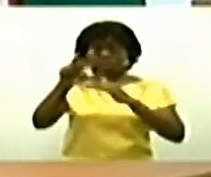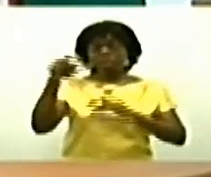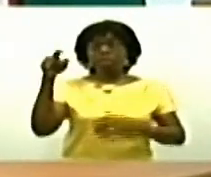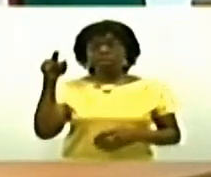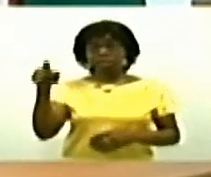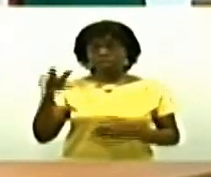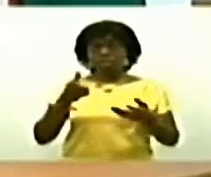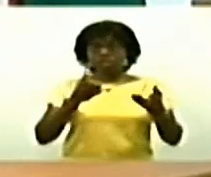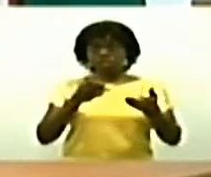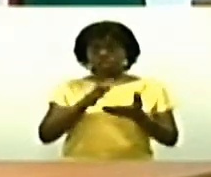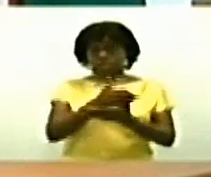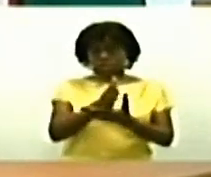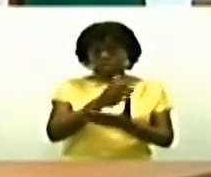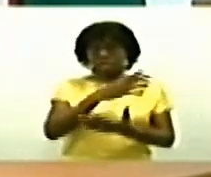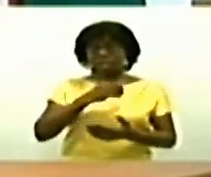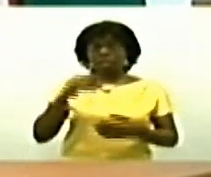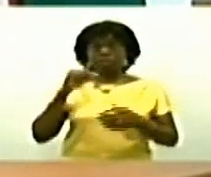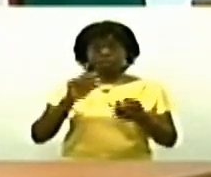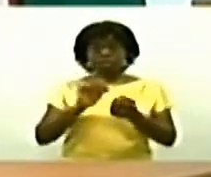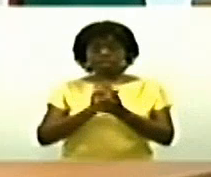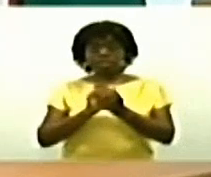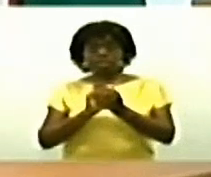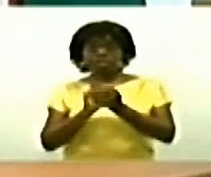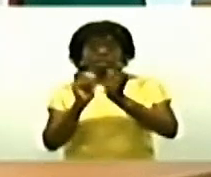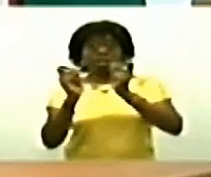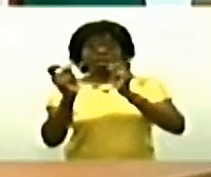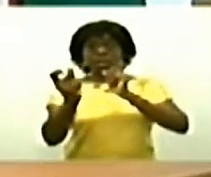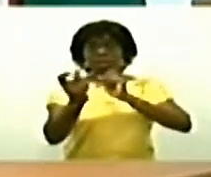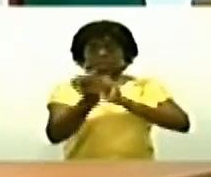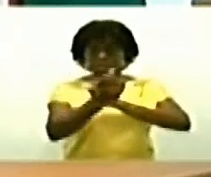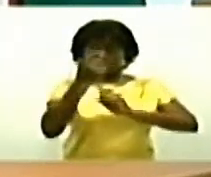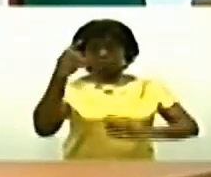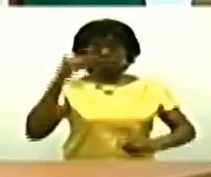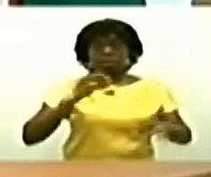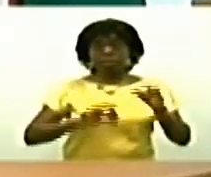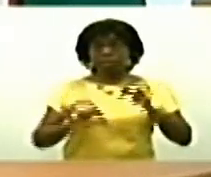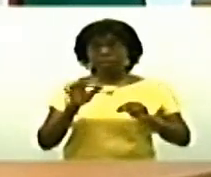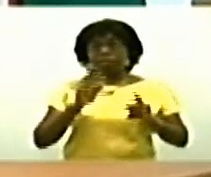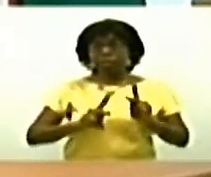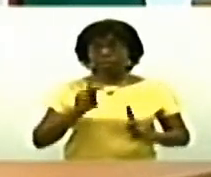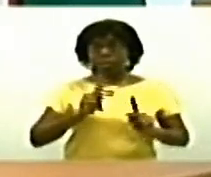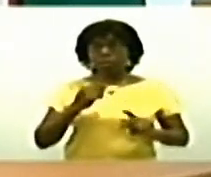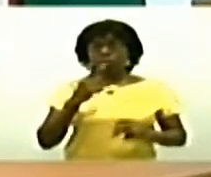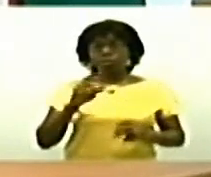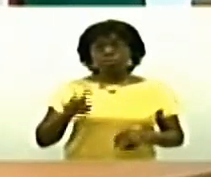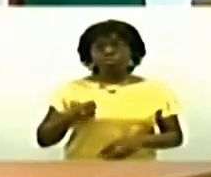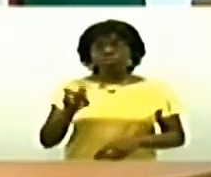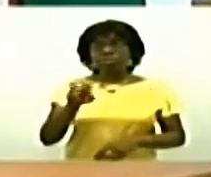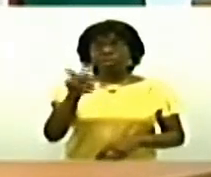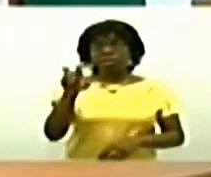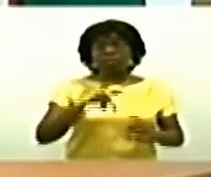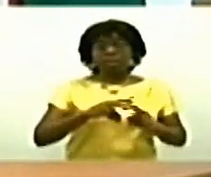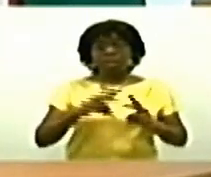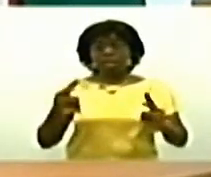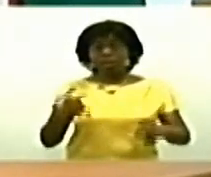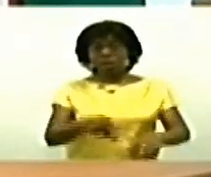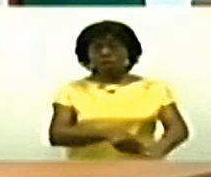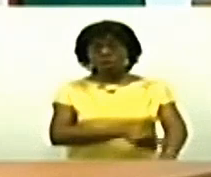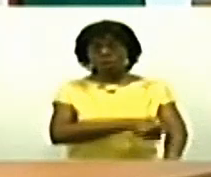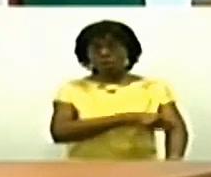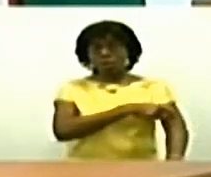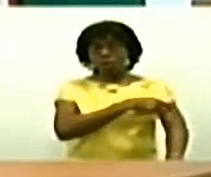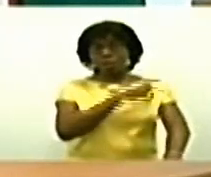can be transformative for a people who have traveled a very long journey from slavery to this